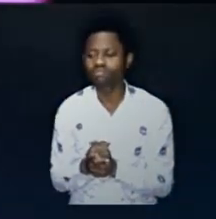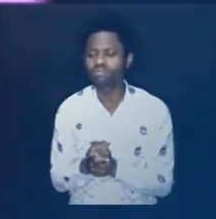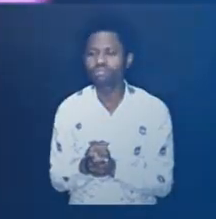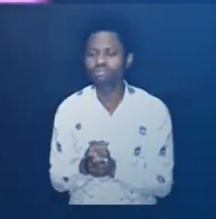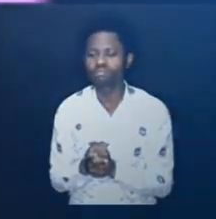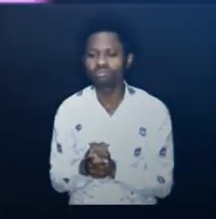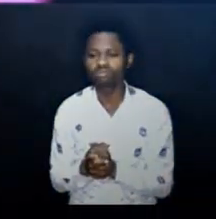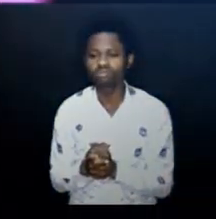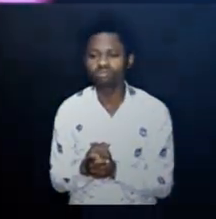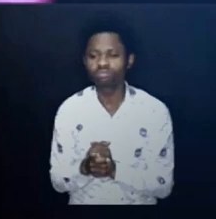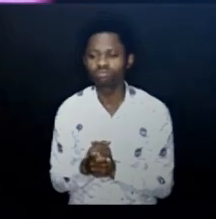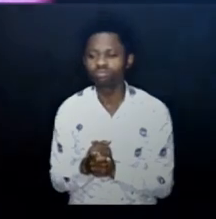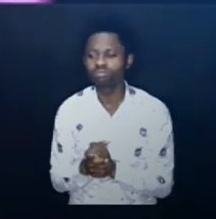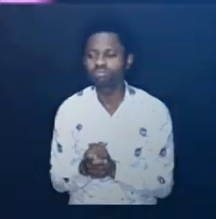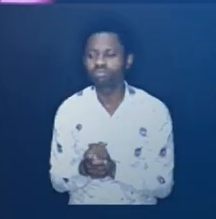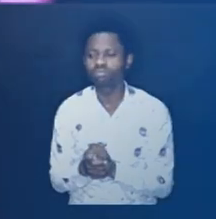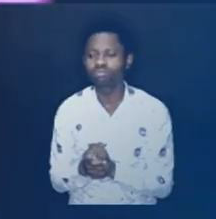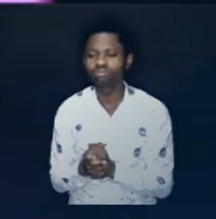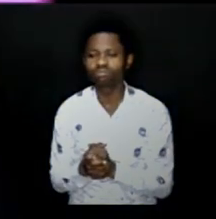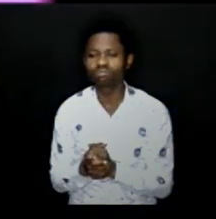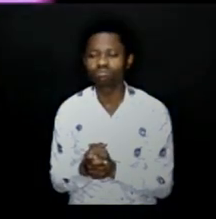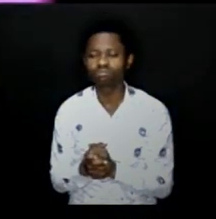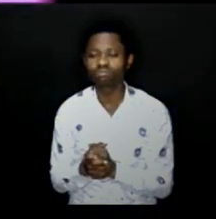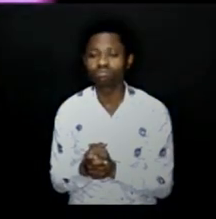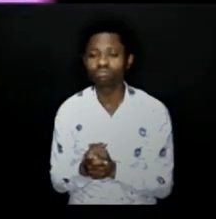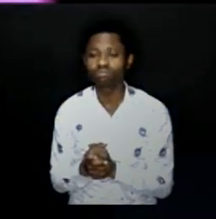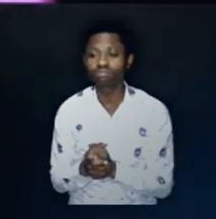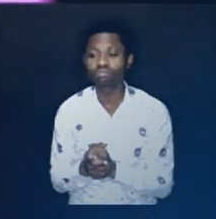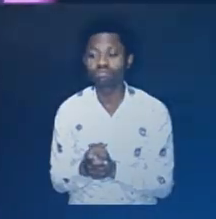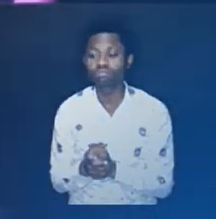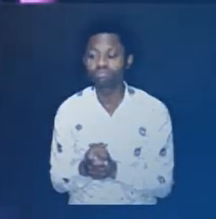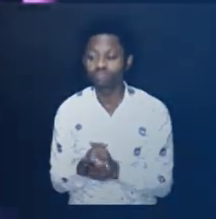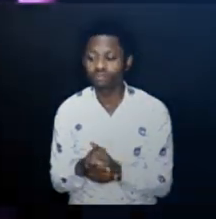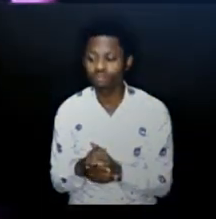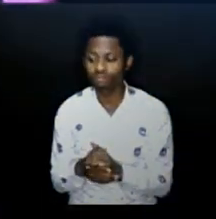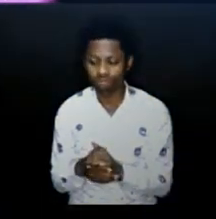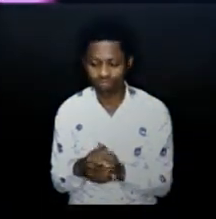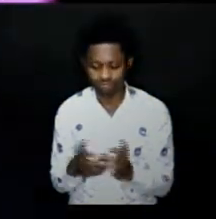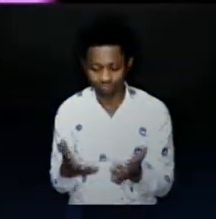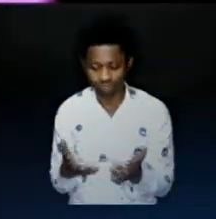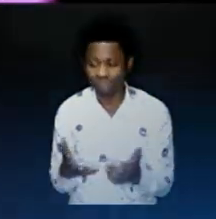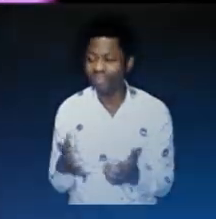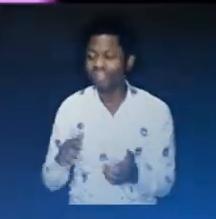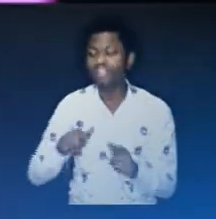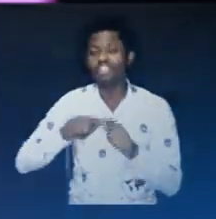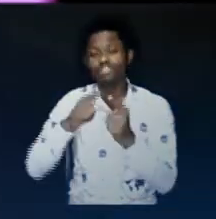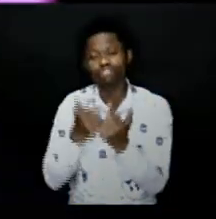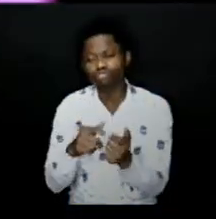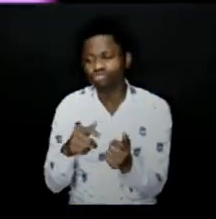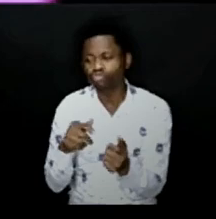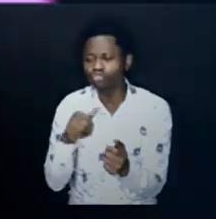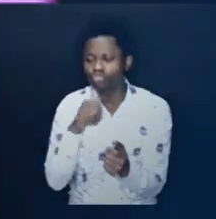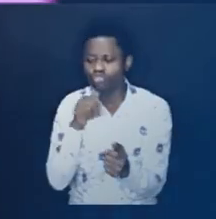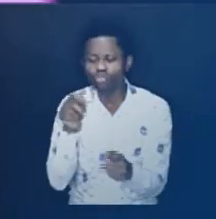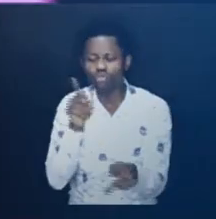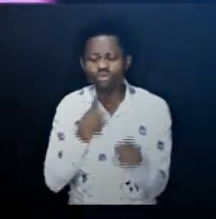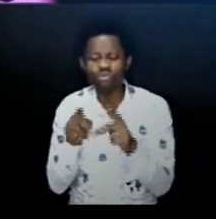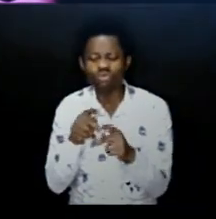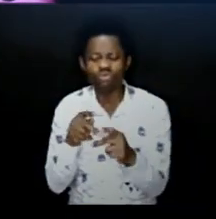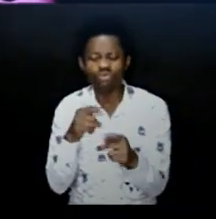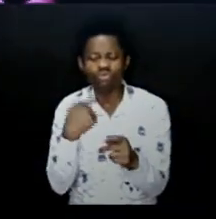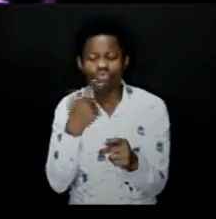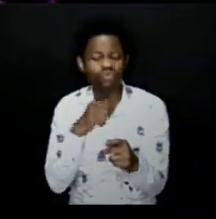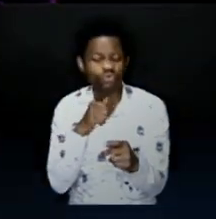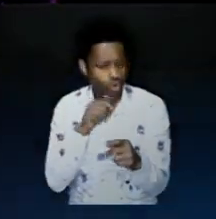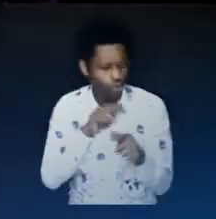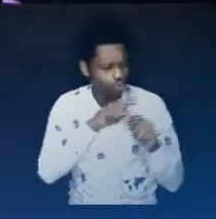nso ebi tena ase bebre te sa asenua no atamfo. Now these were not people who were not Christians. Tankrofu we no wonye